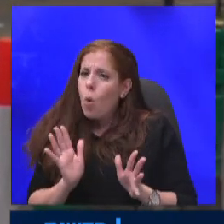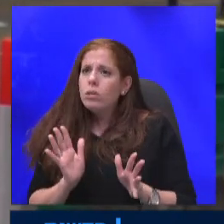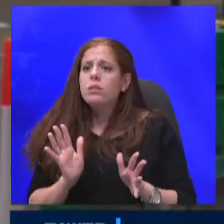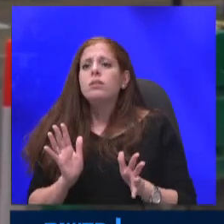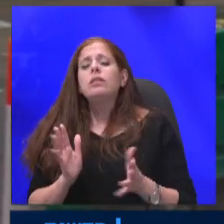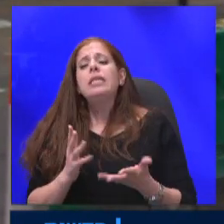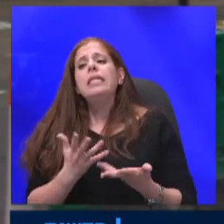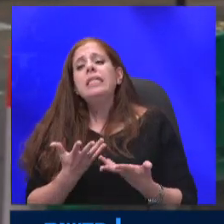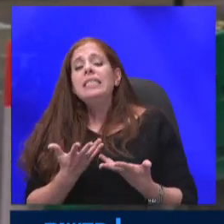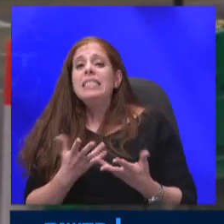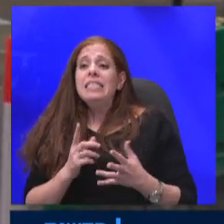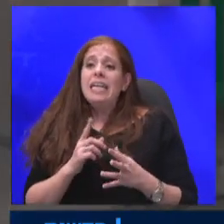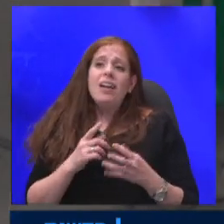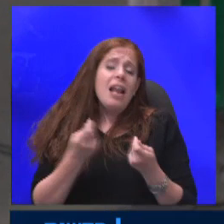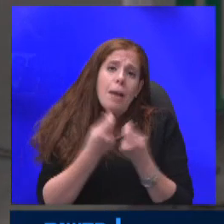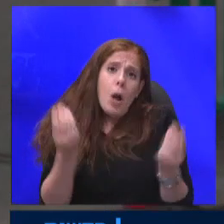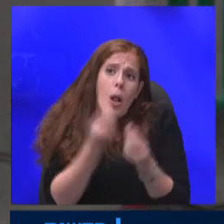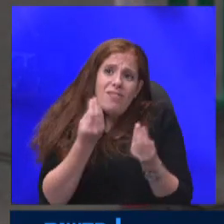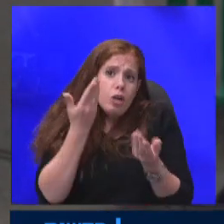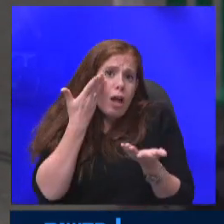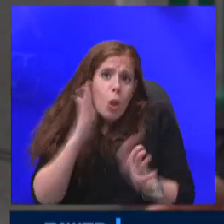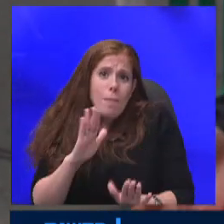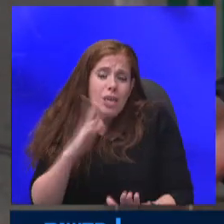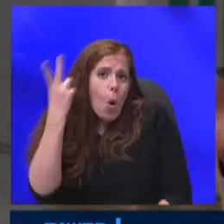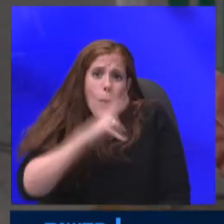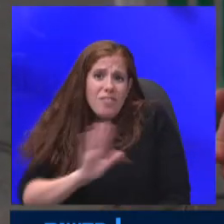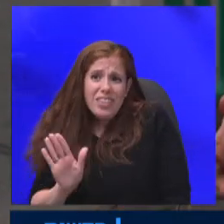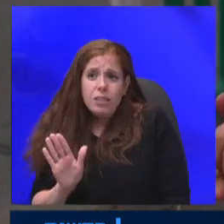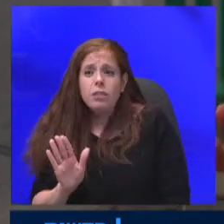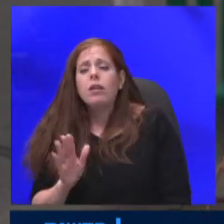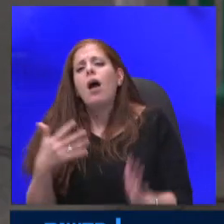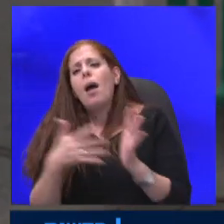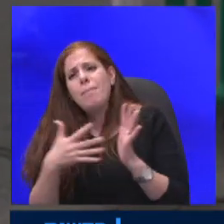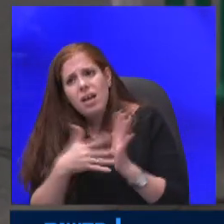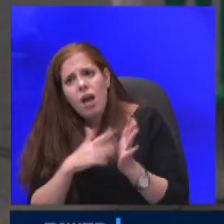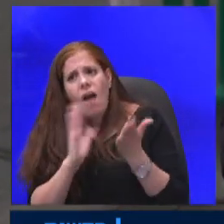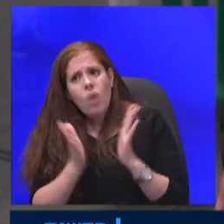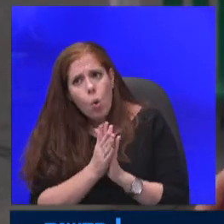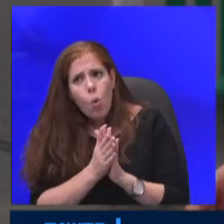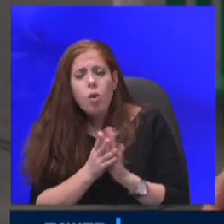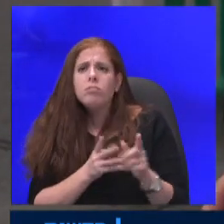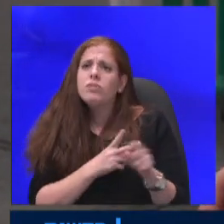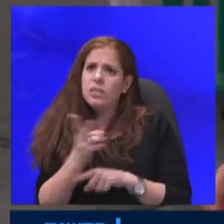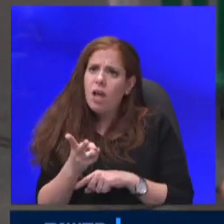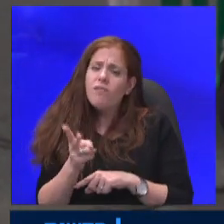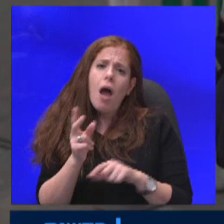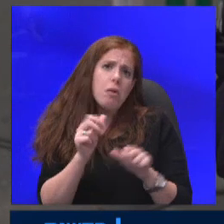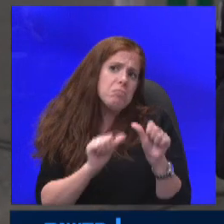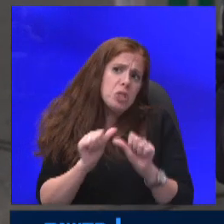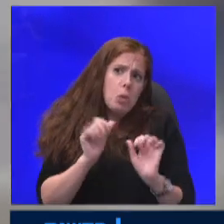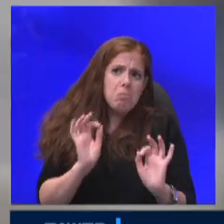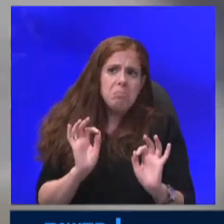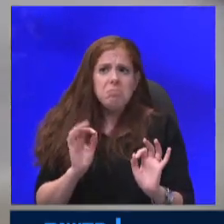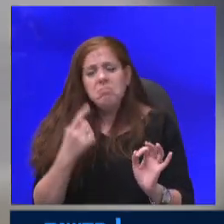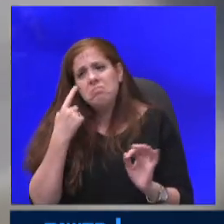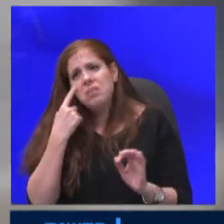With anything that I don't really know or understand. It's been researched and everything. They've gone through clinical trials, so... Yeah, we trust the scientists, I